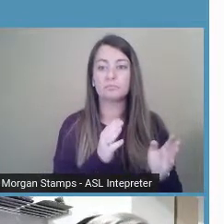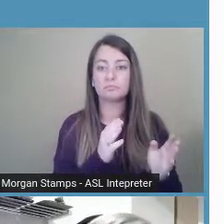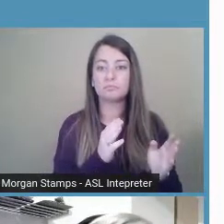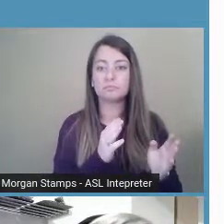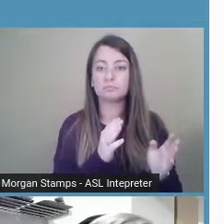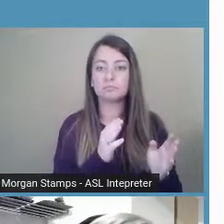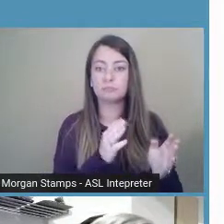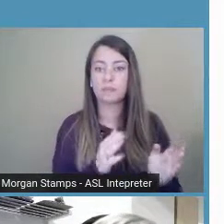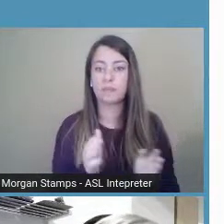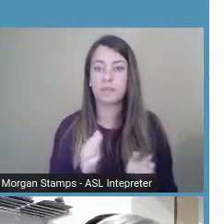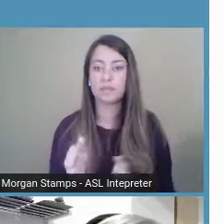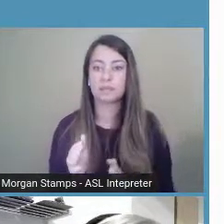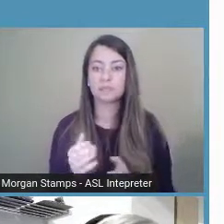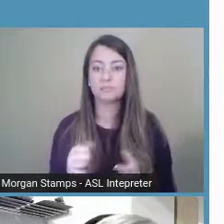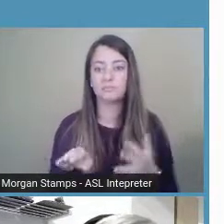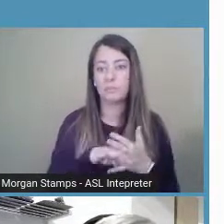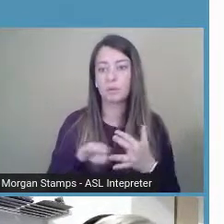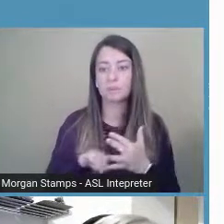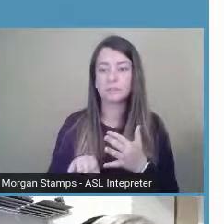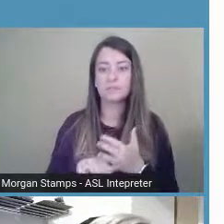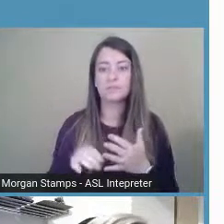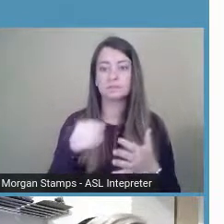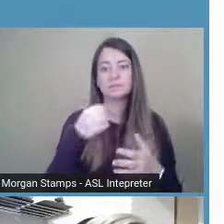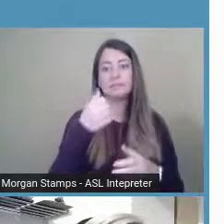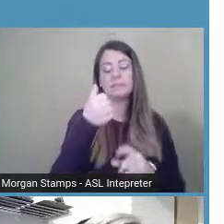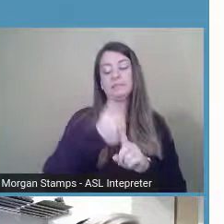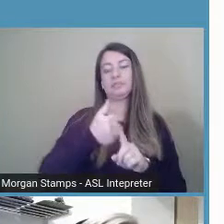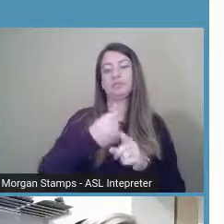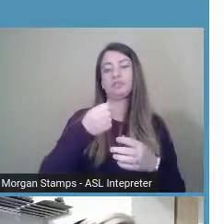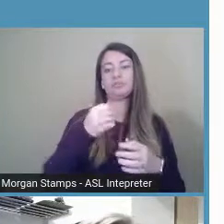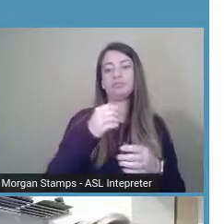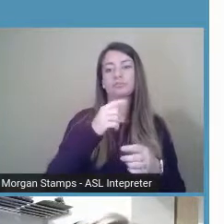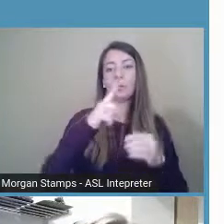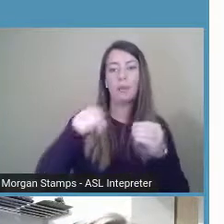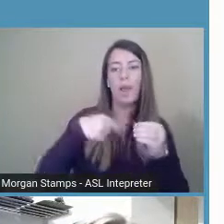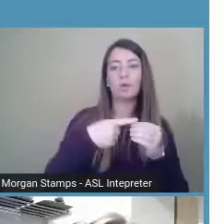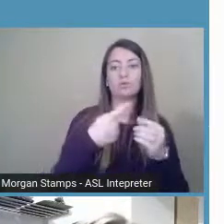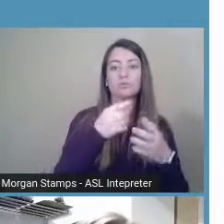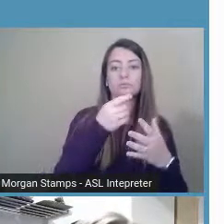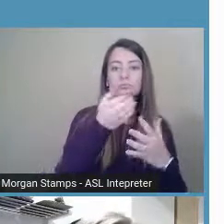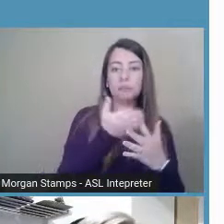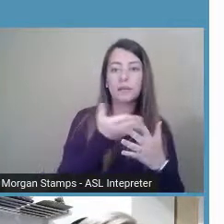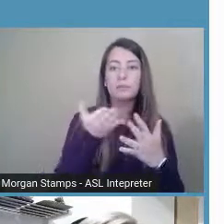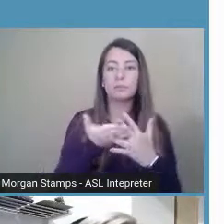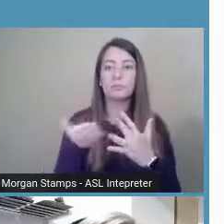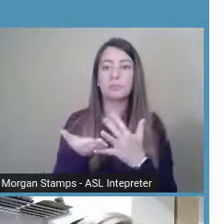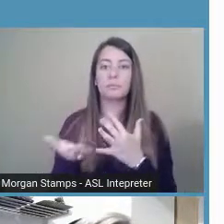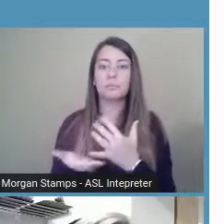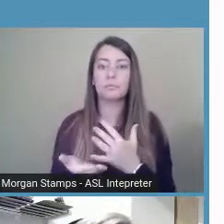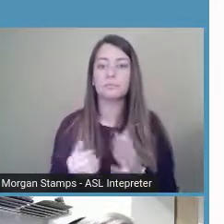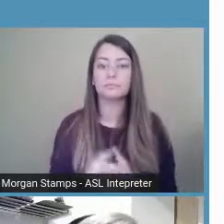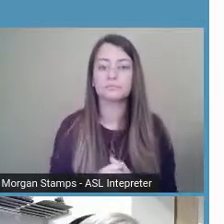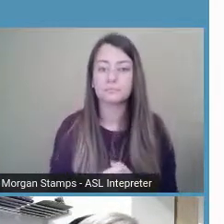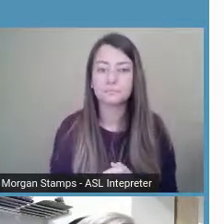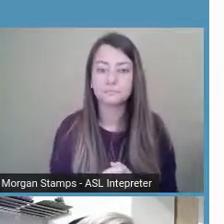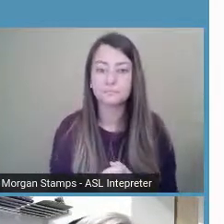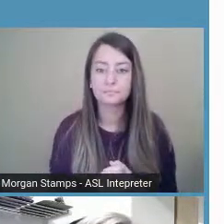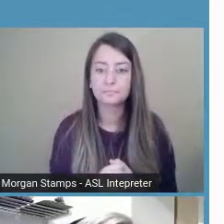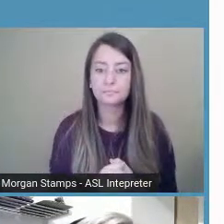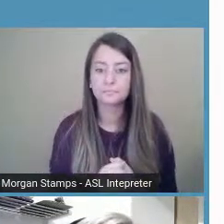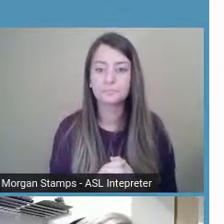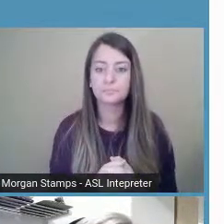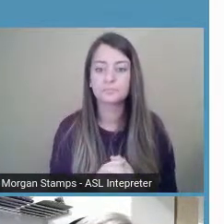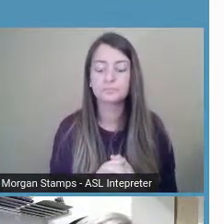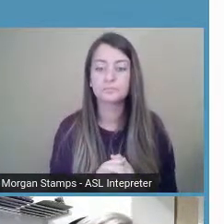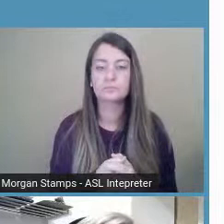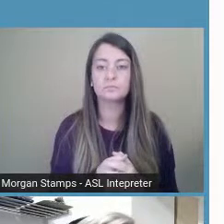where colleagues used a third-party trivia collector or had participants email responses after each round. In the end, we